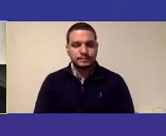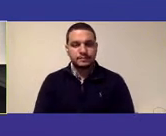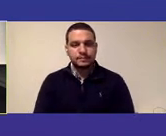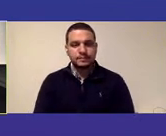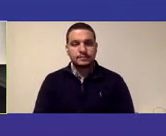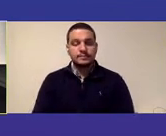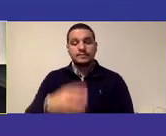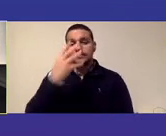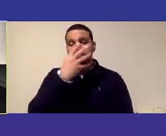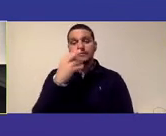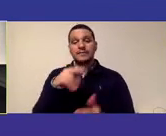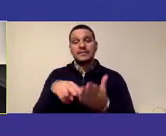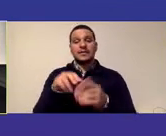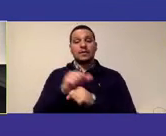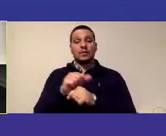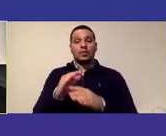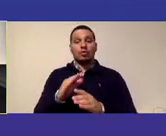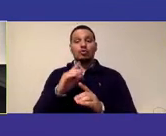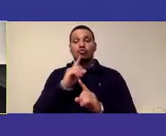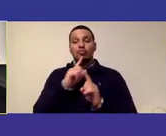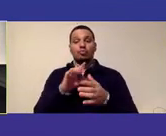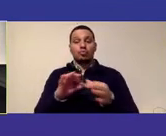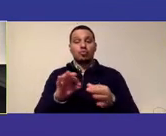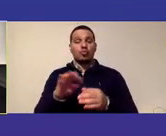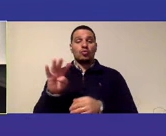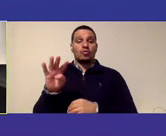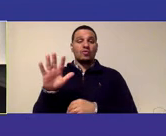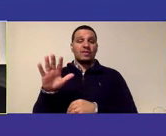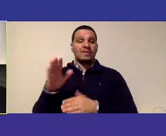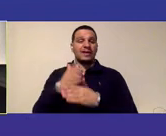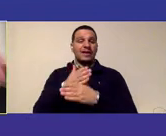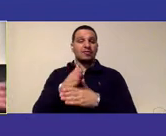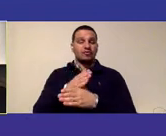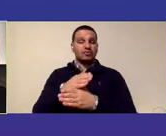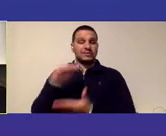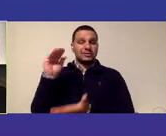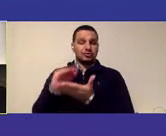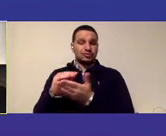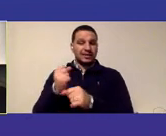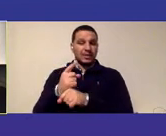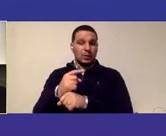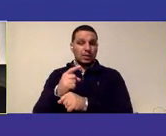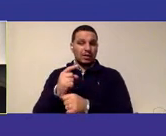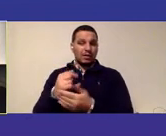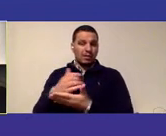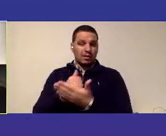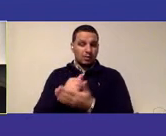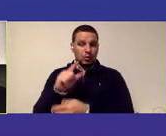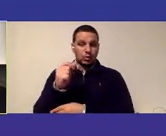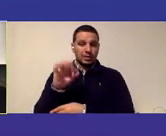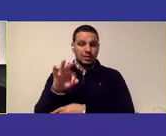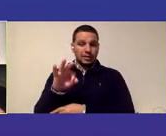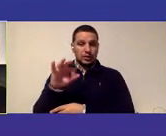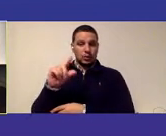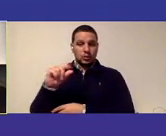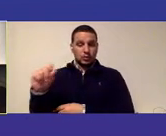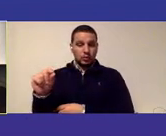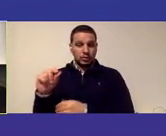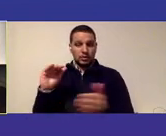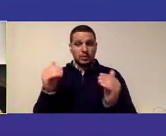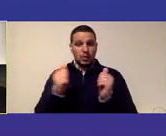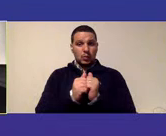Immigrant dance workers reported 45 average decrease in annual income between 2019 and 2020, as compared